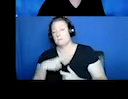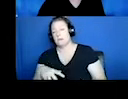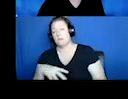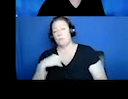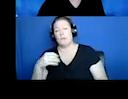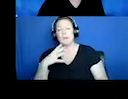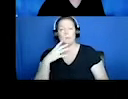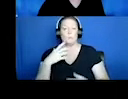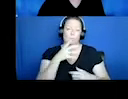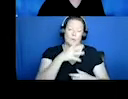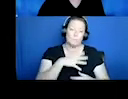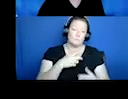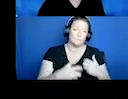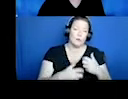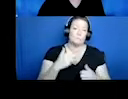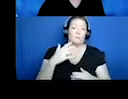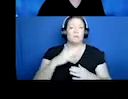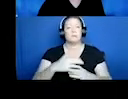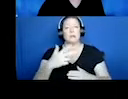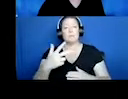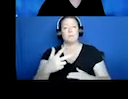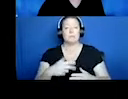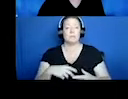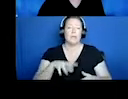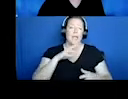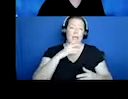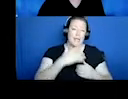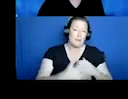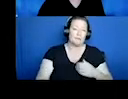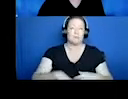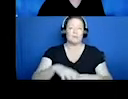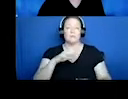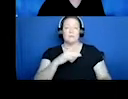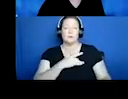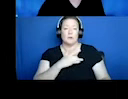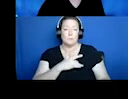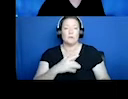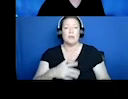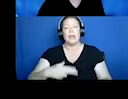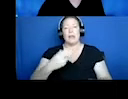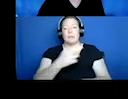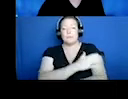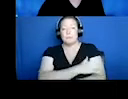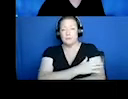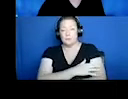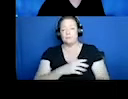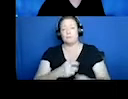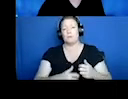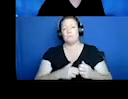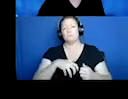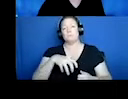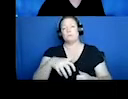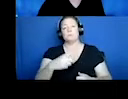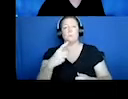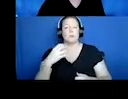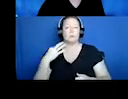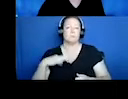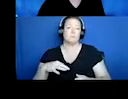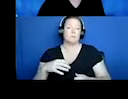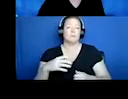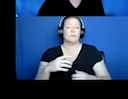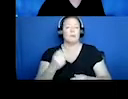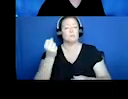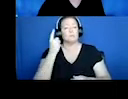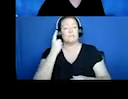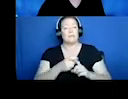tremendous problem. The top 3 causes are hemorrhage, cardiomyopathy, and hypertensive disorders of pregnancy. One of the key takeaways of the